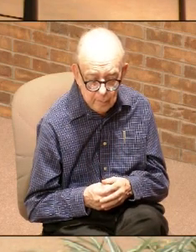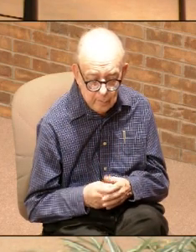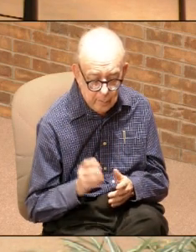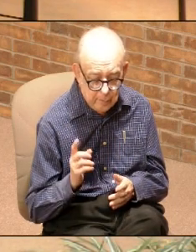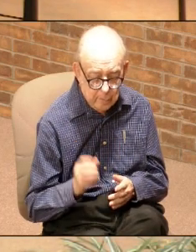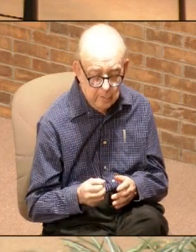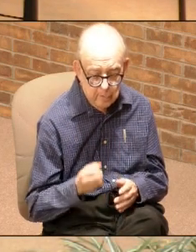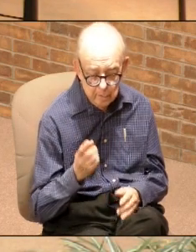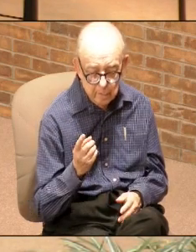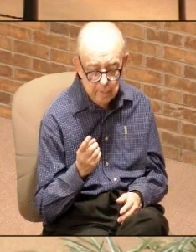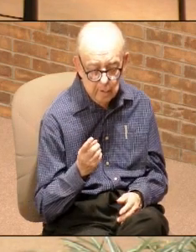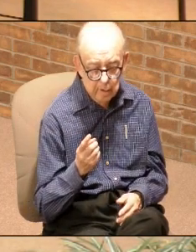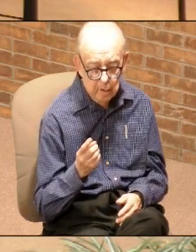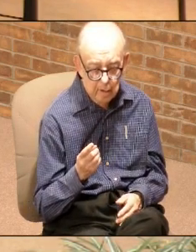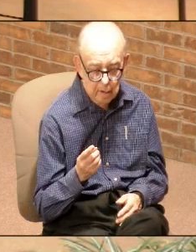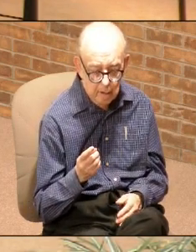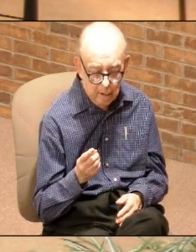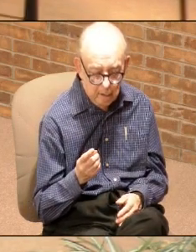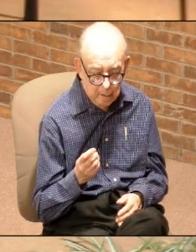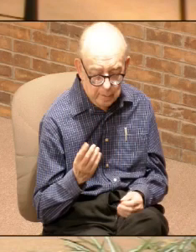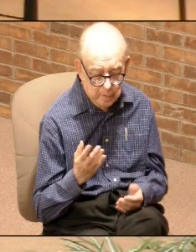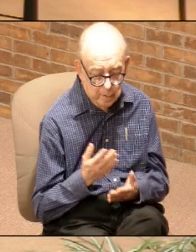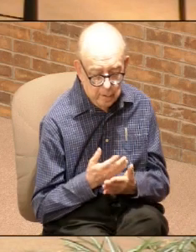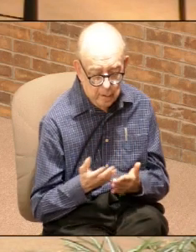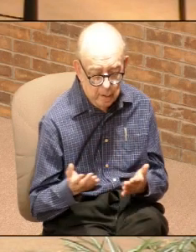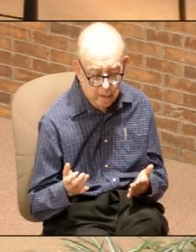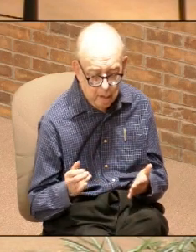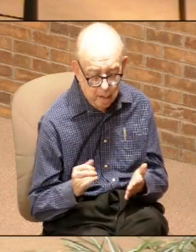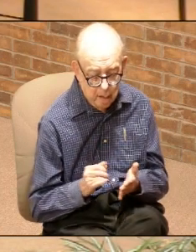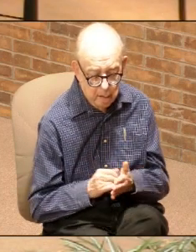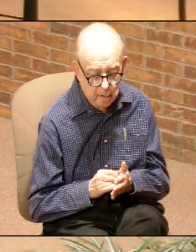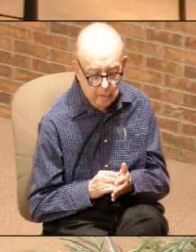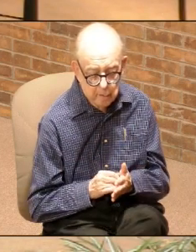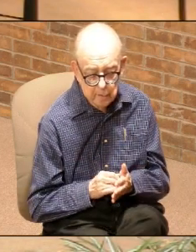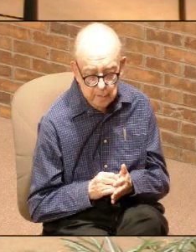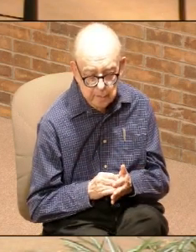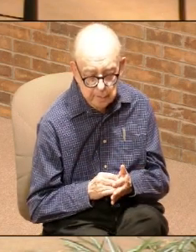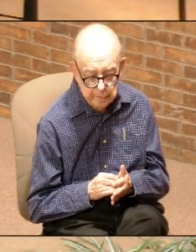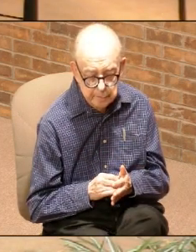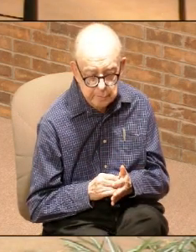We need to understand a lot of things, and that is this,